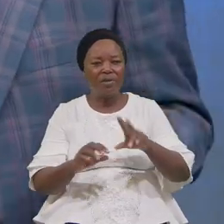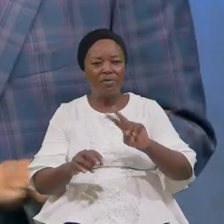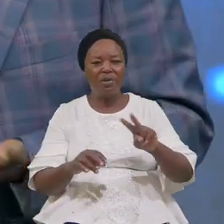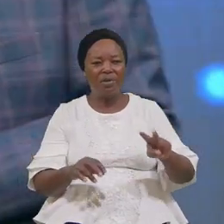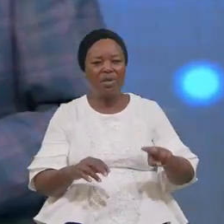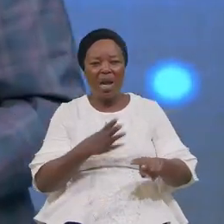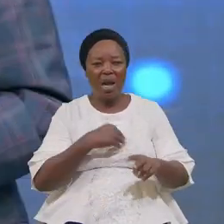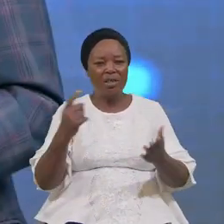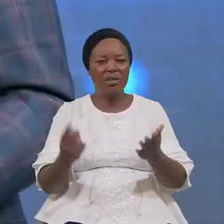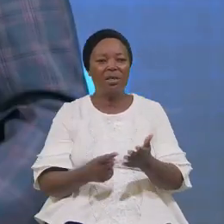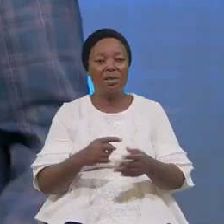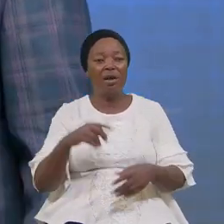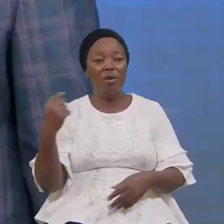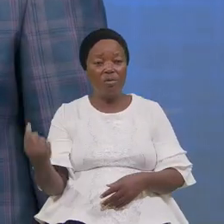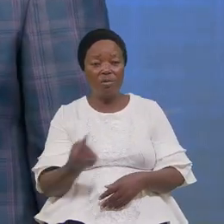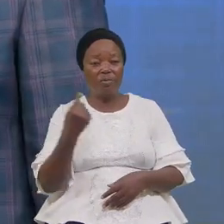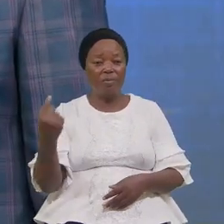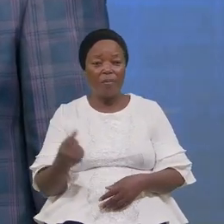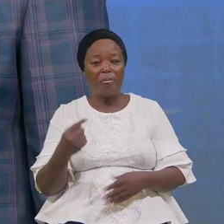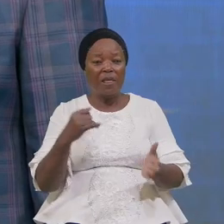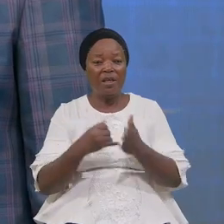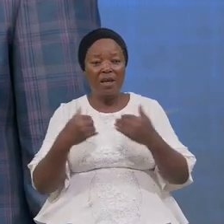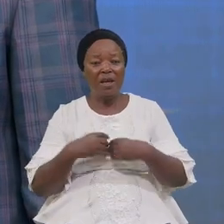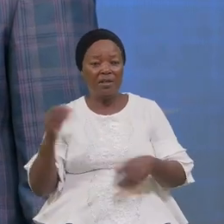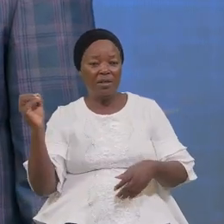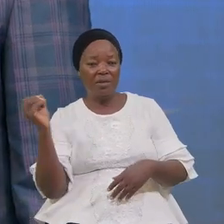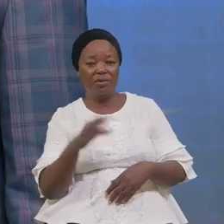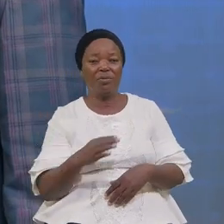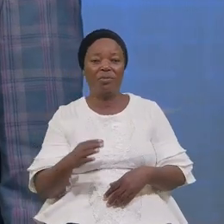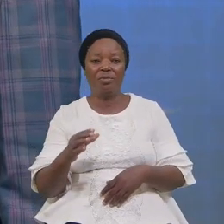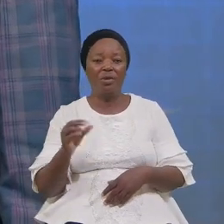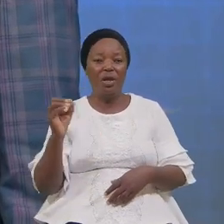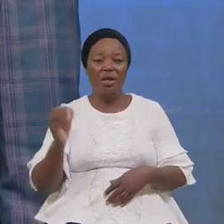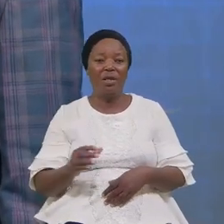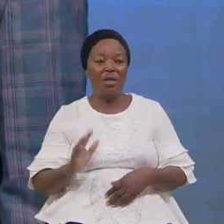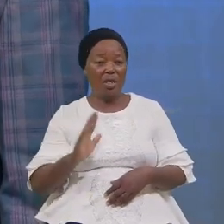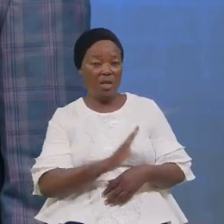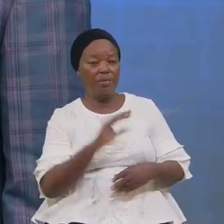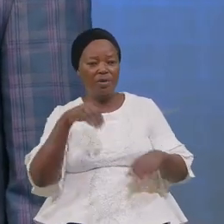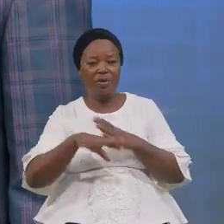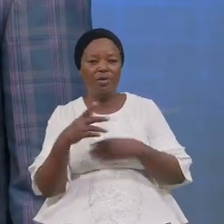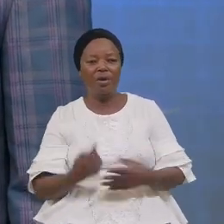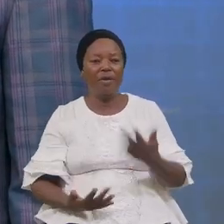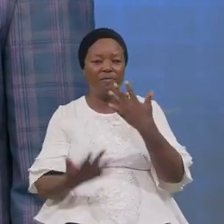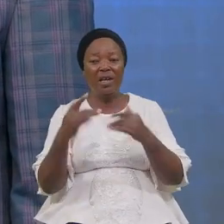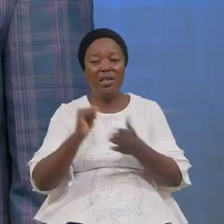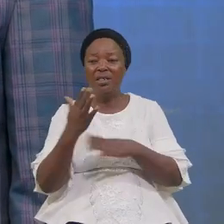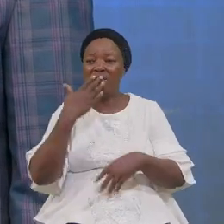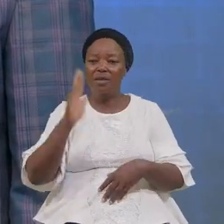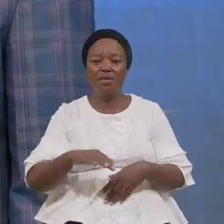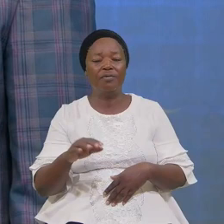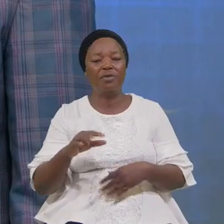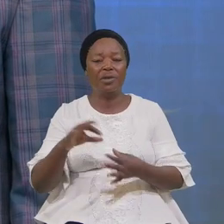of times it has cast him into the fire. That's the evil spirit,